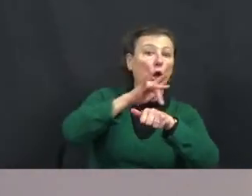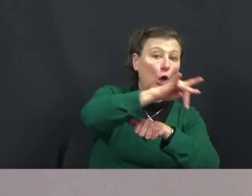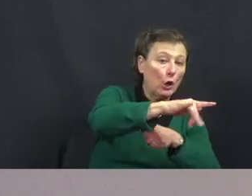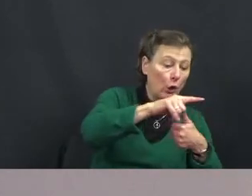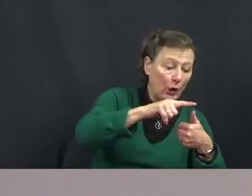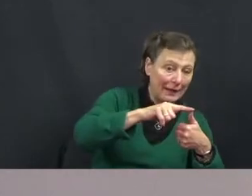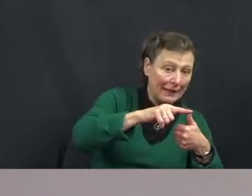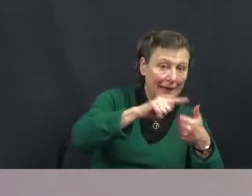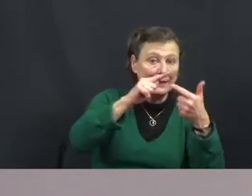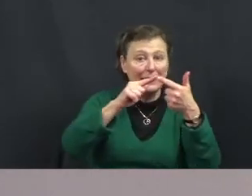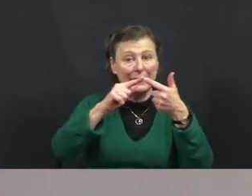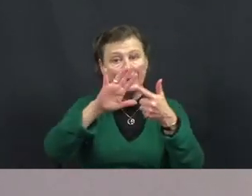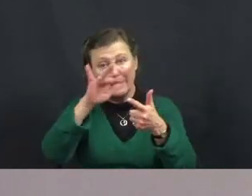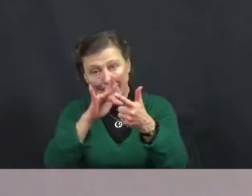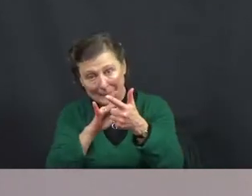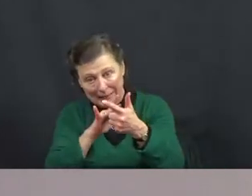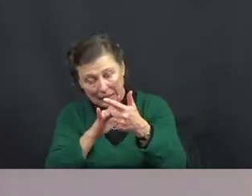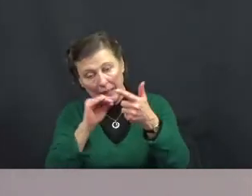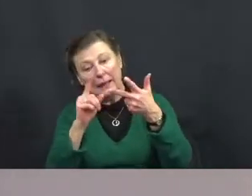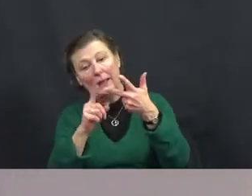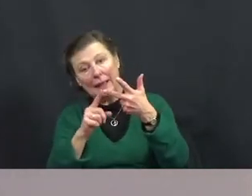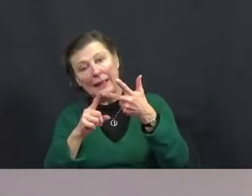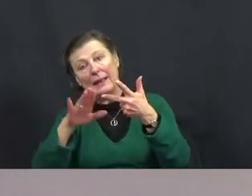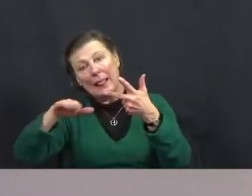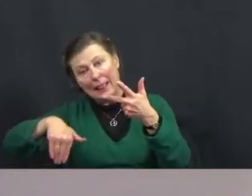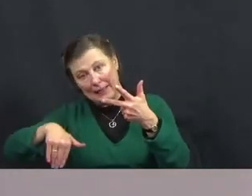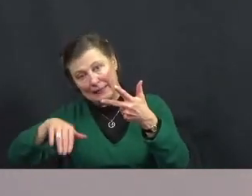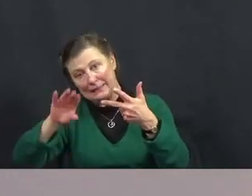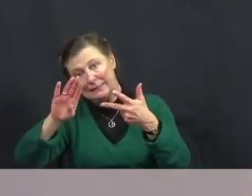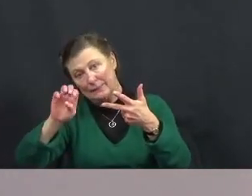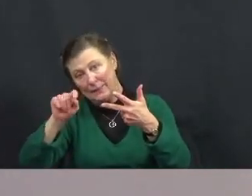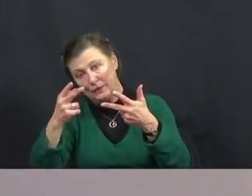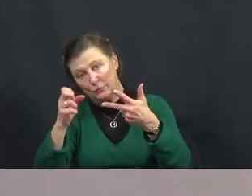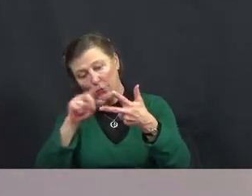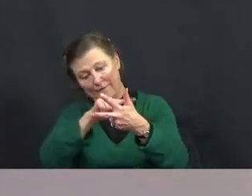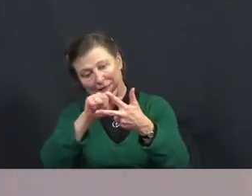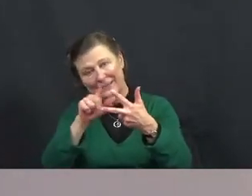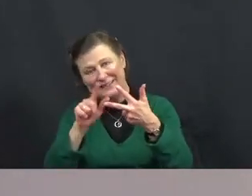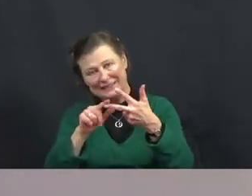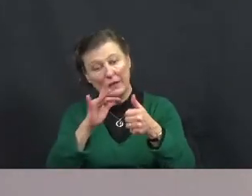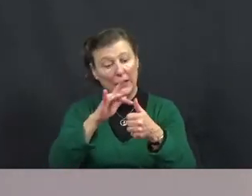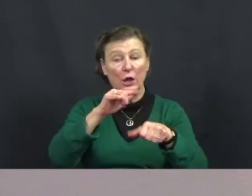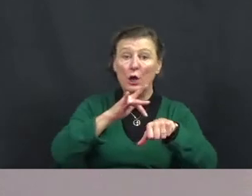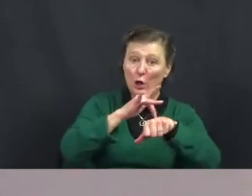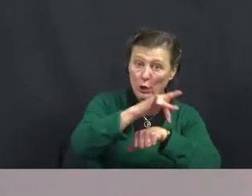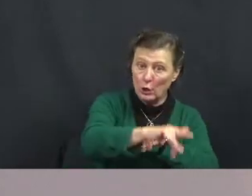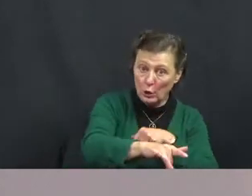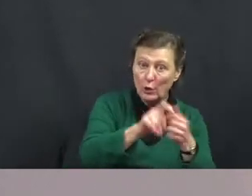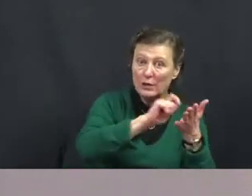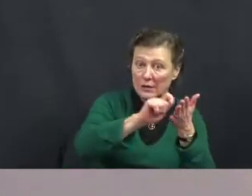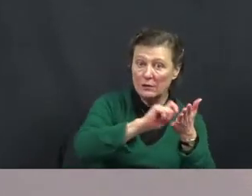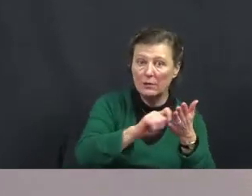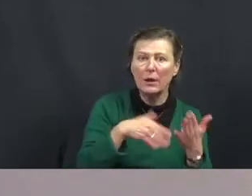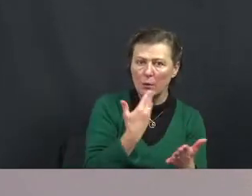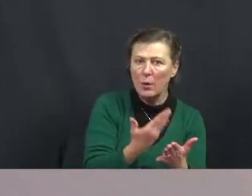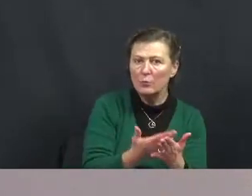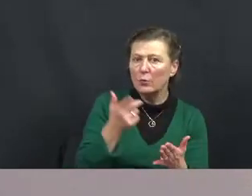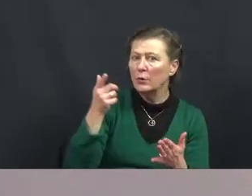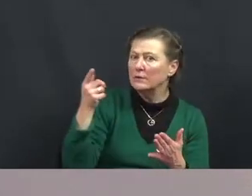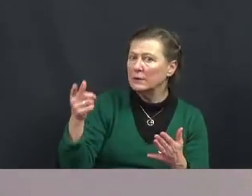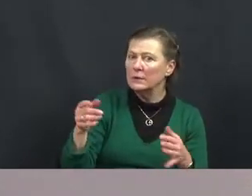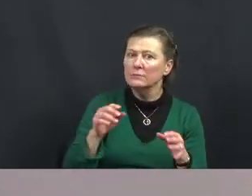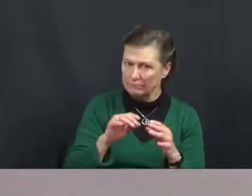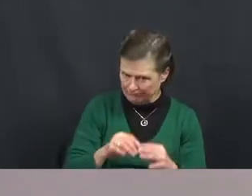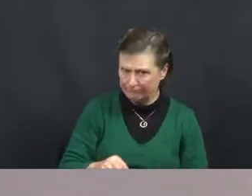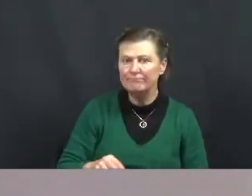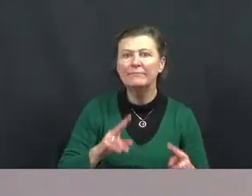Beethoven, and there's middle Beethoven, and there's late Beethoven. Early Beethoven compositions proved him to be the worthy